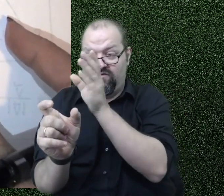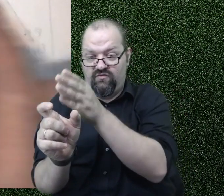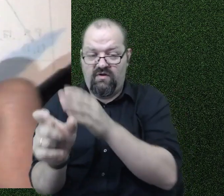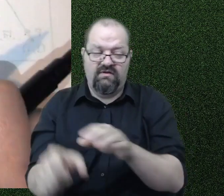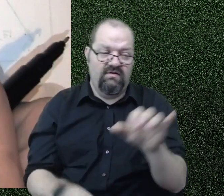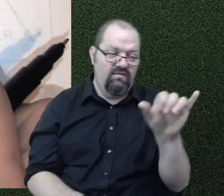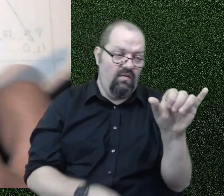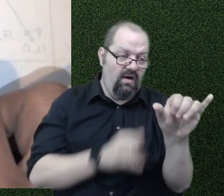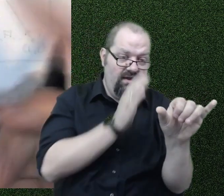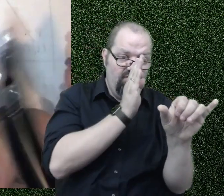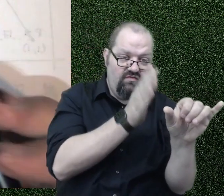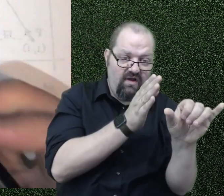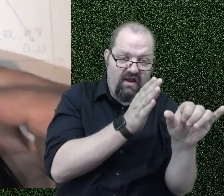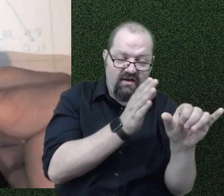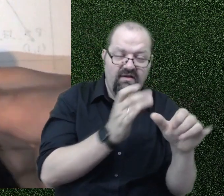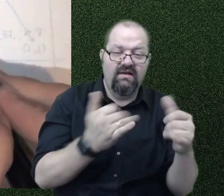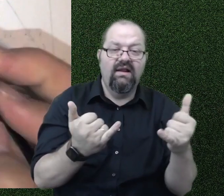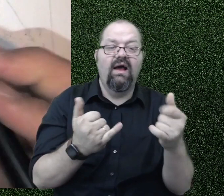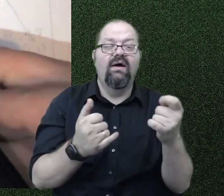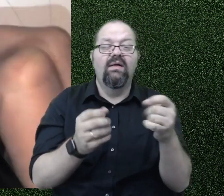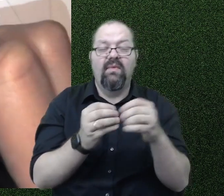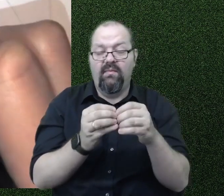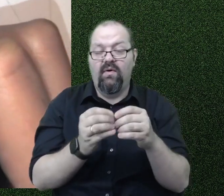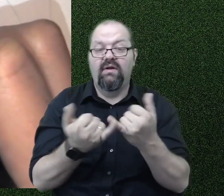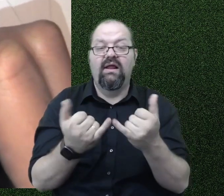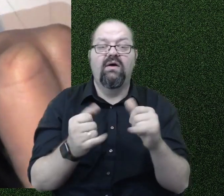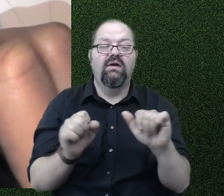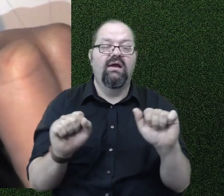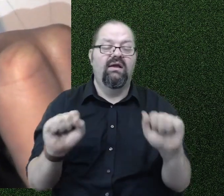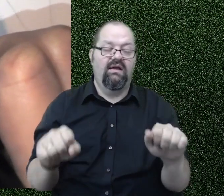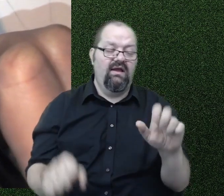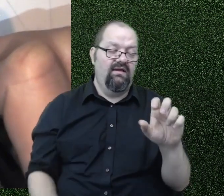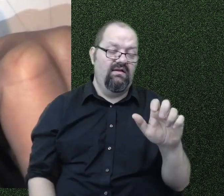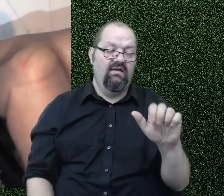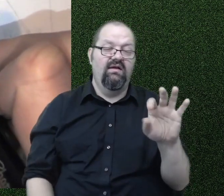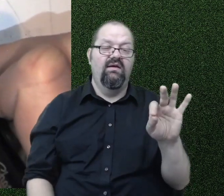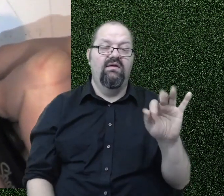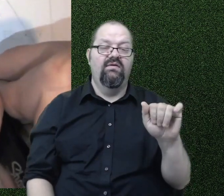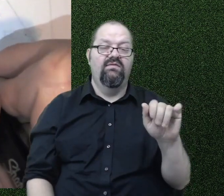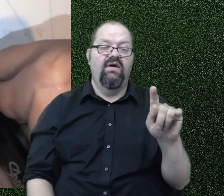y direction. Now I can even go further. I can factor out that 3